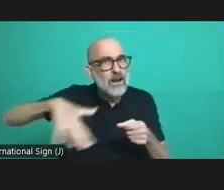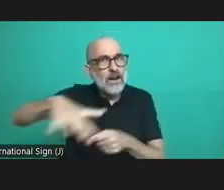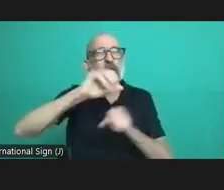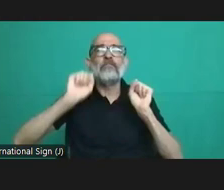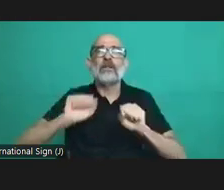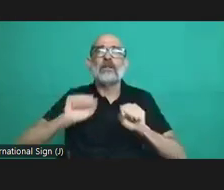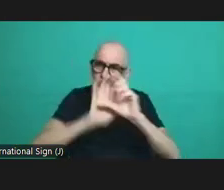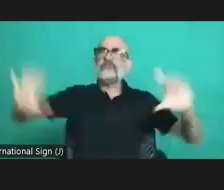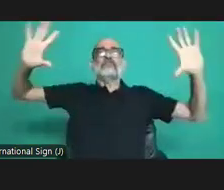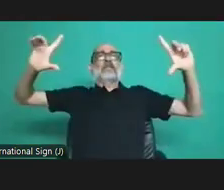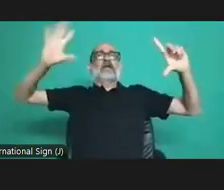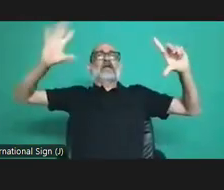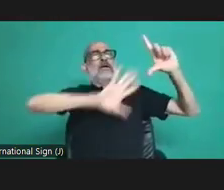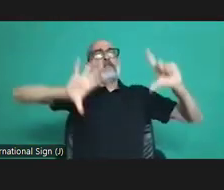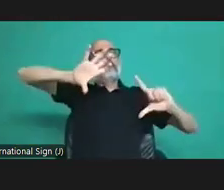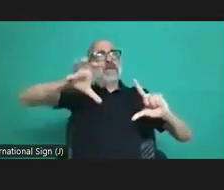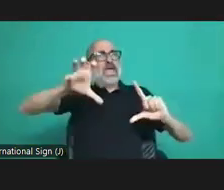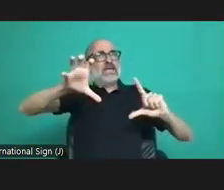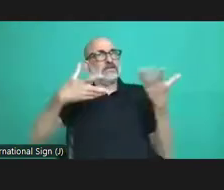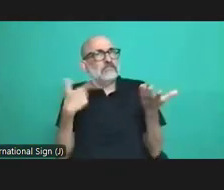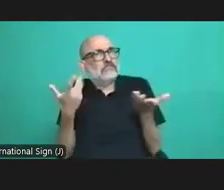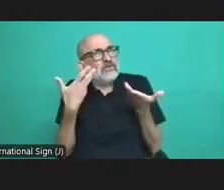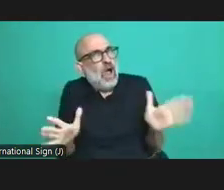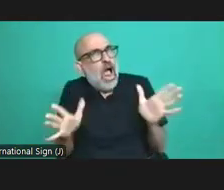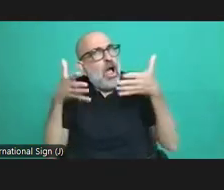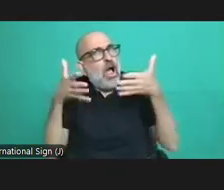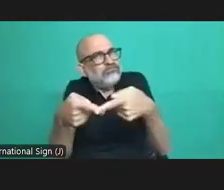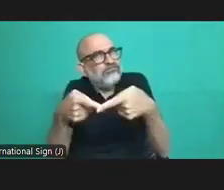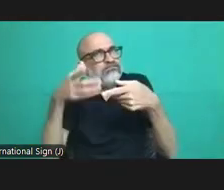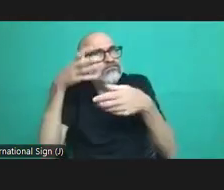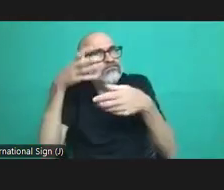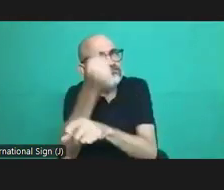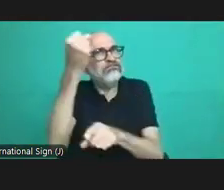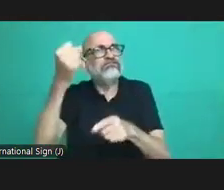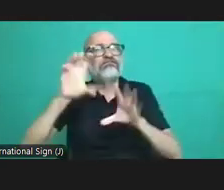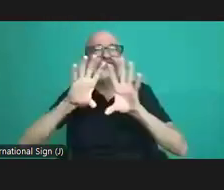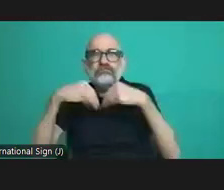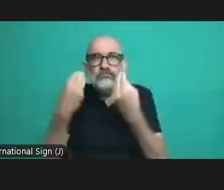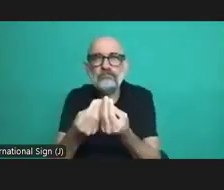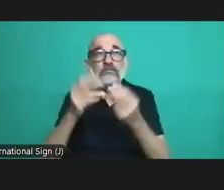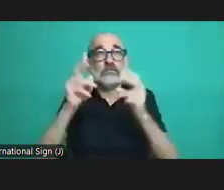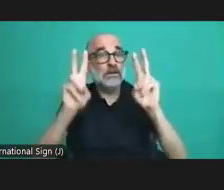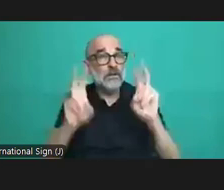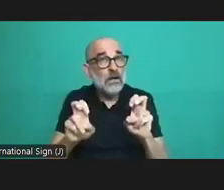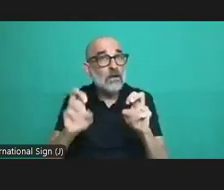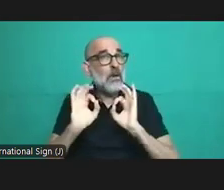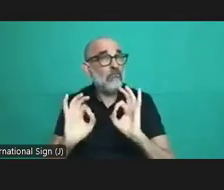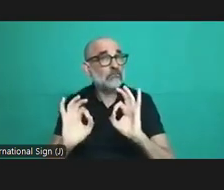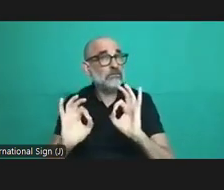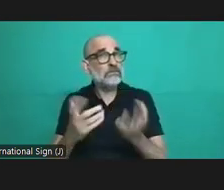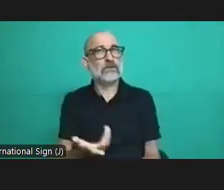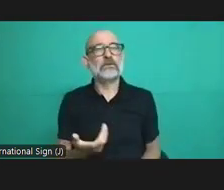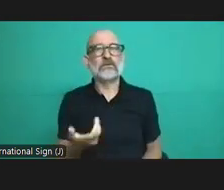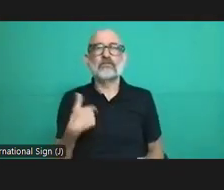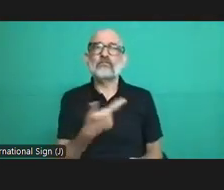how effective we are. But in order for us to be able to put a grip on this process, we need